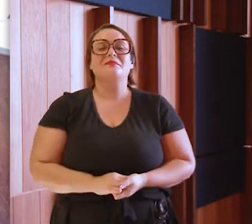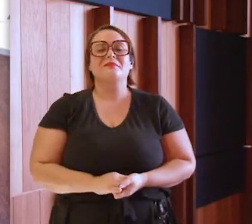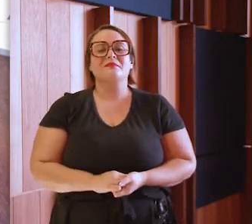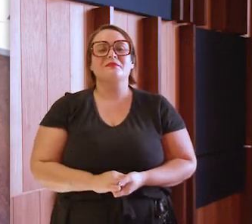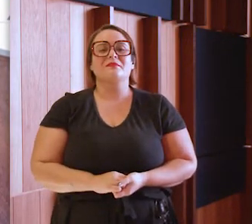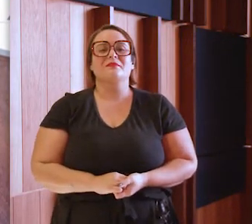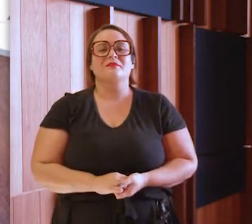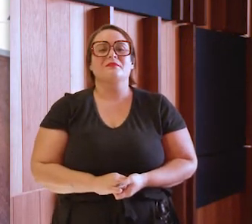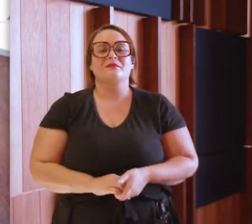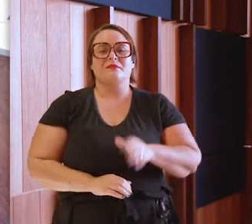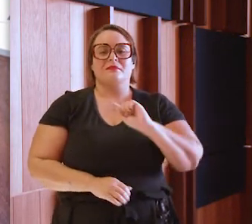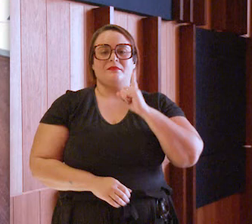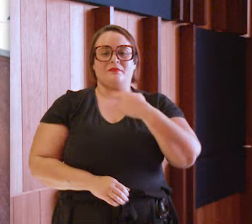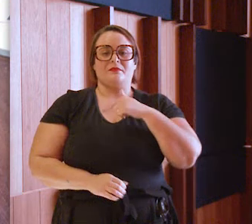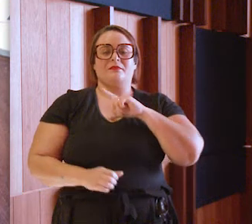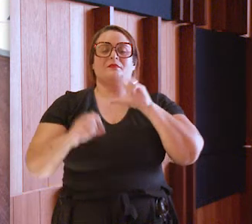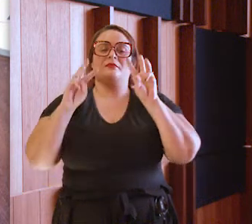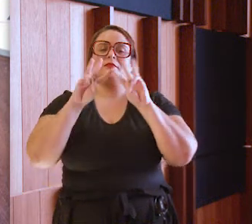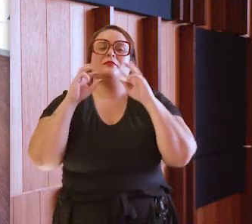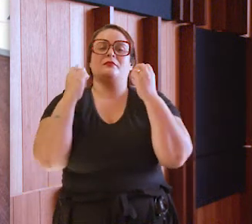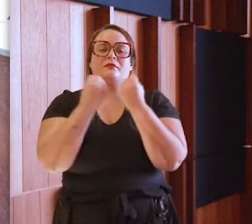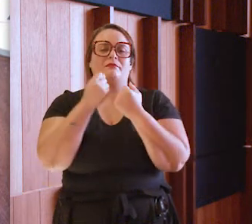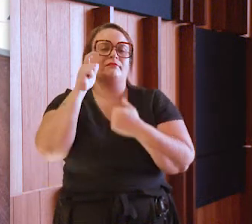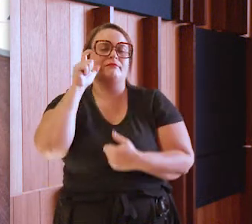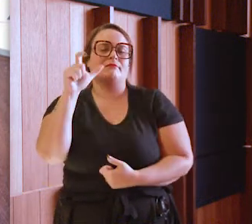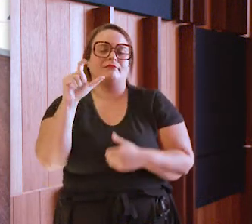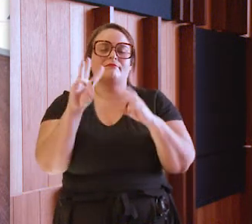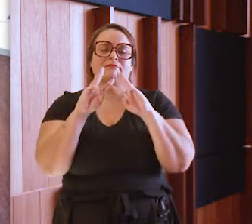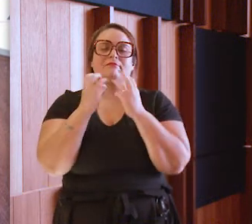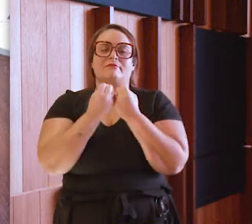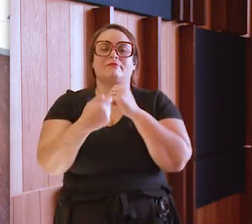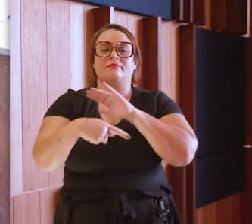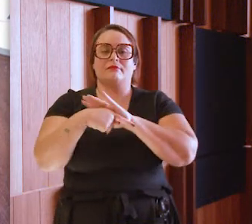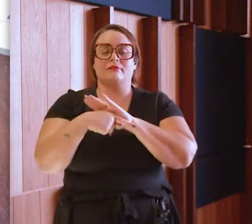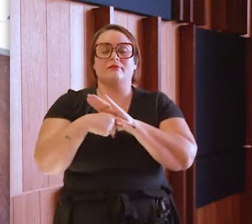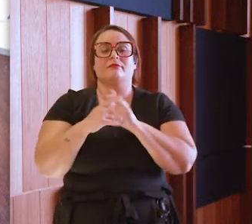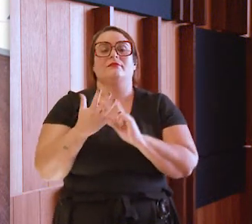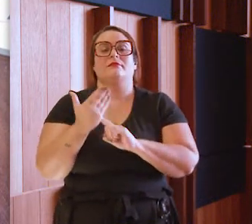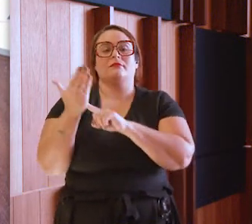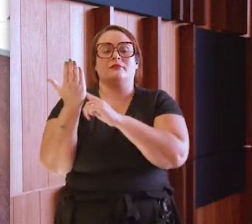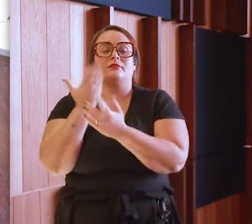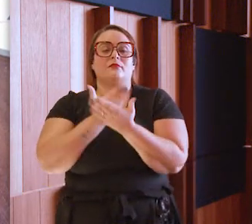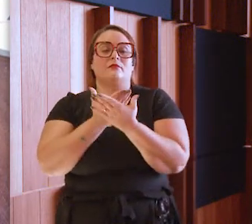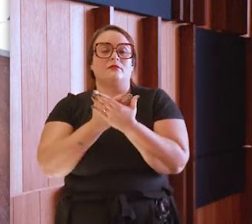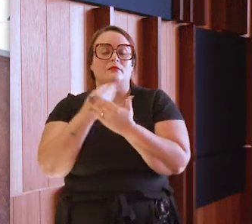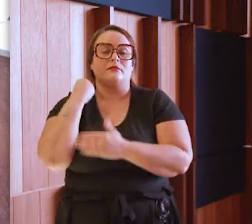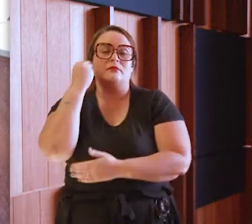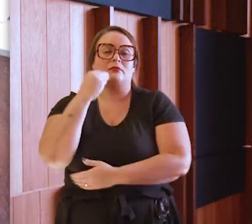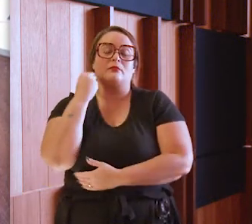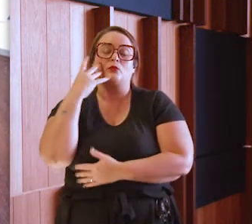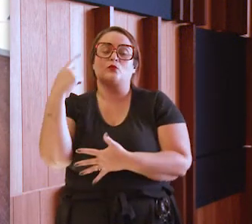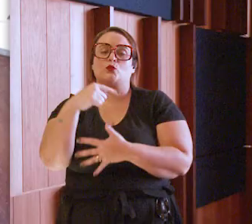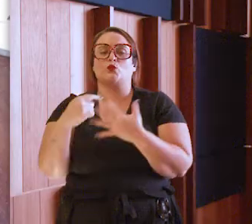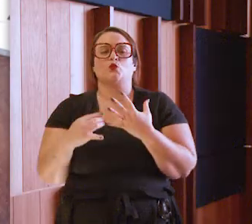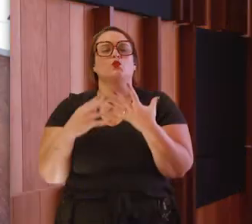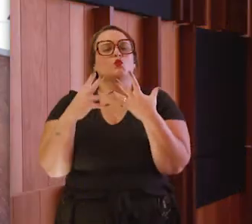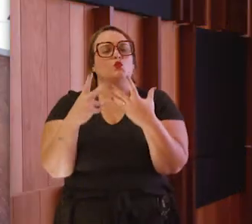with demos, technology demos, case studies, and we'll dig into the details. Romero.